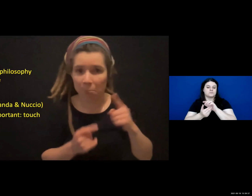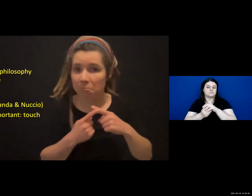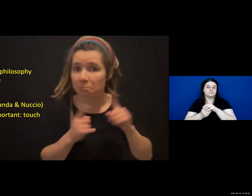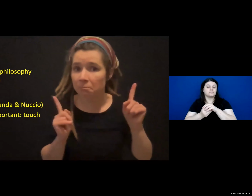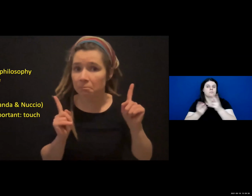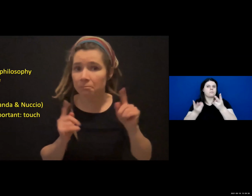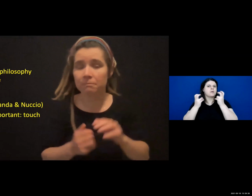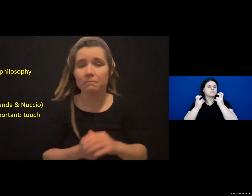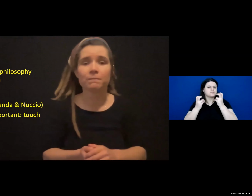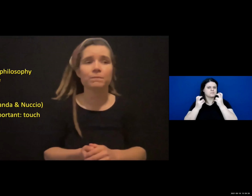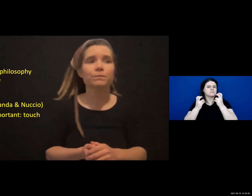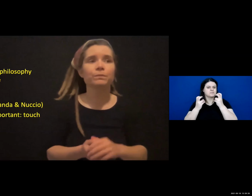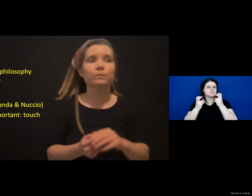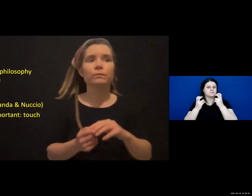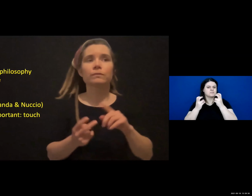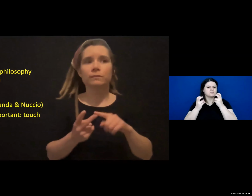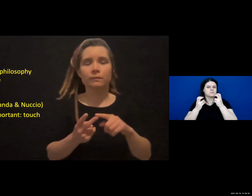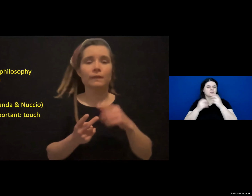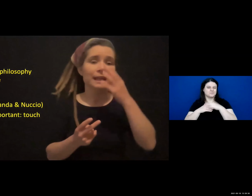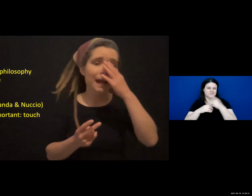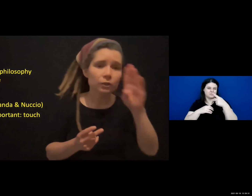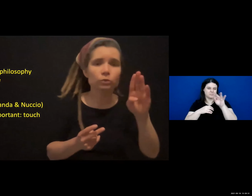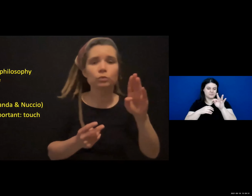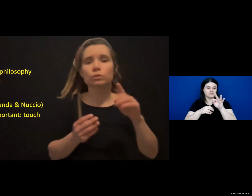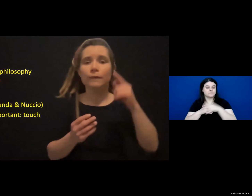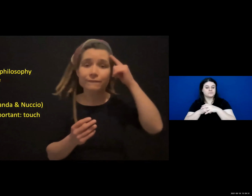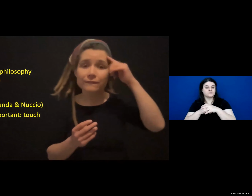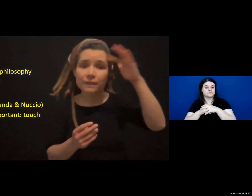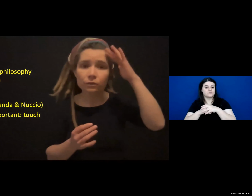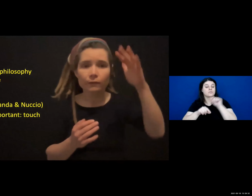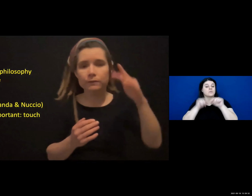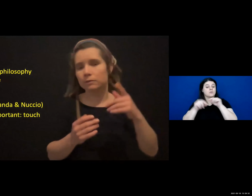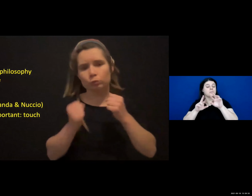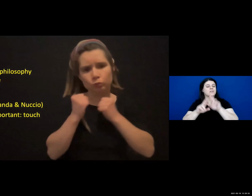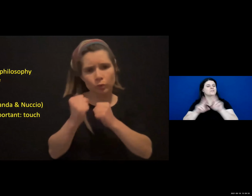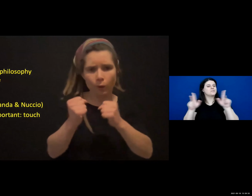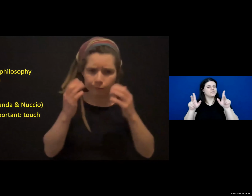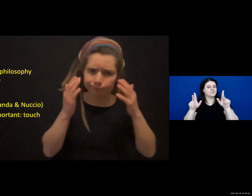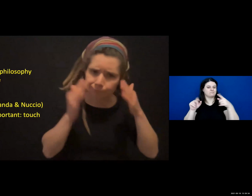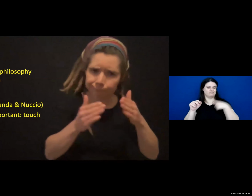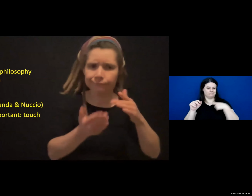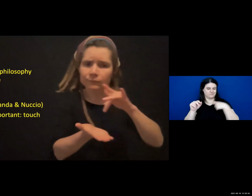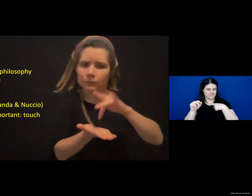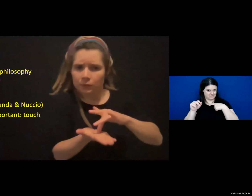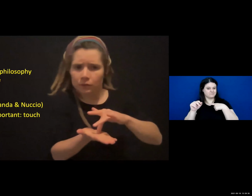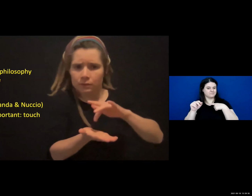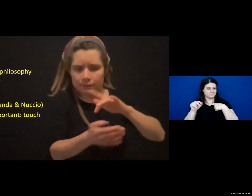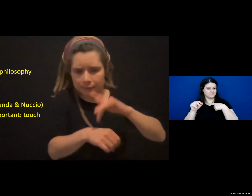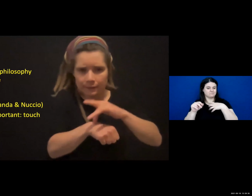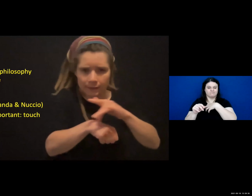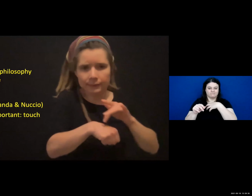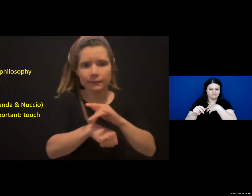realized PT. But what really is the difference? It has a different attitude, a